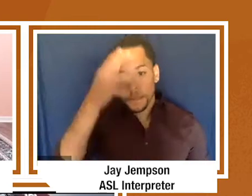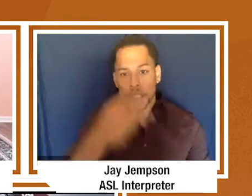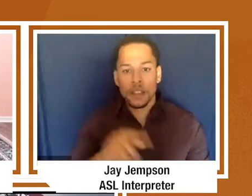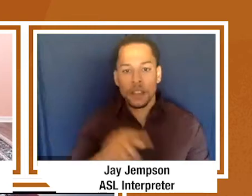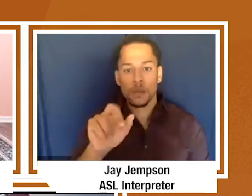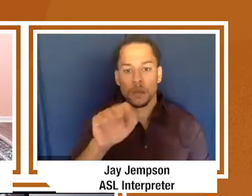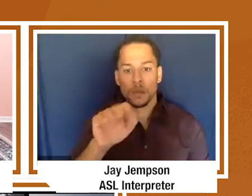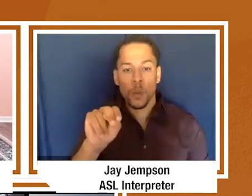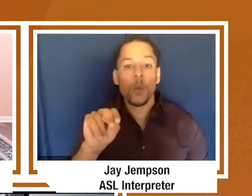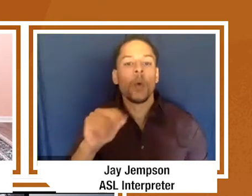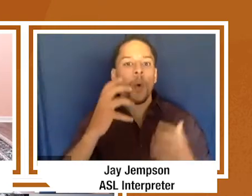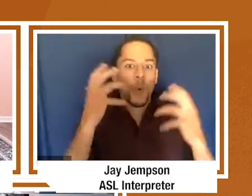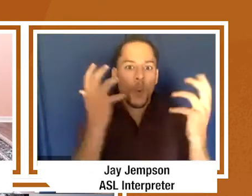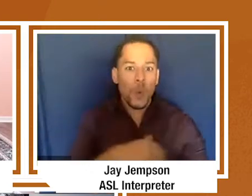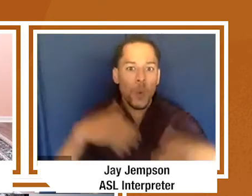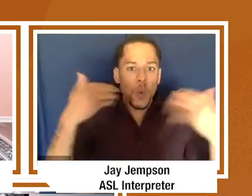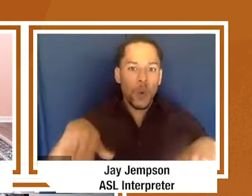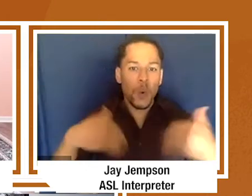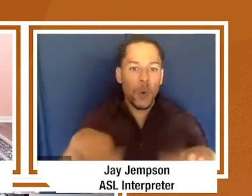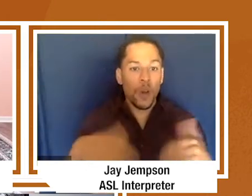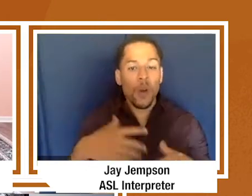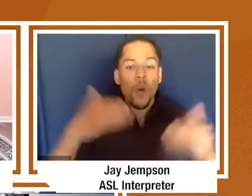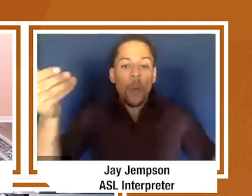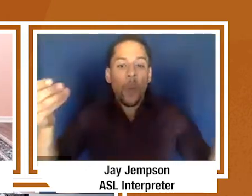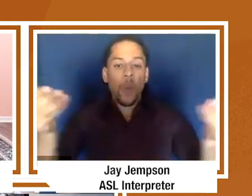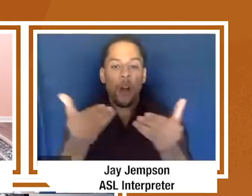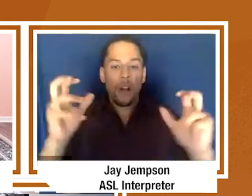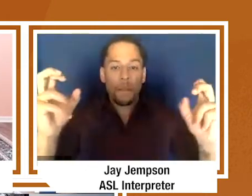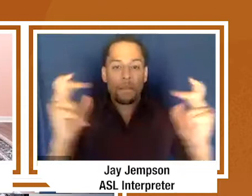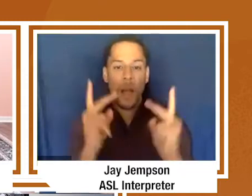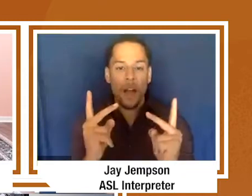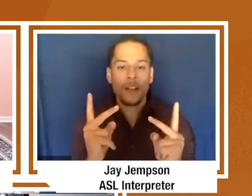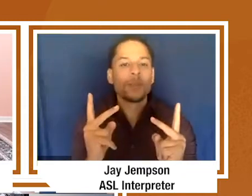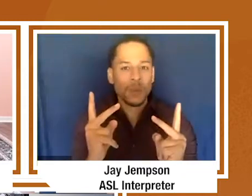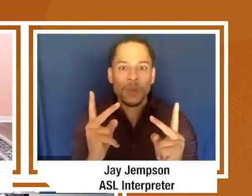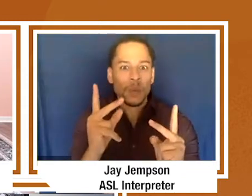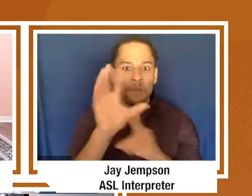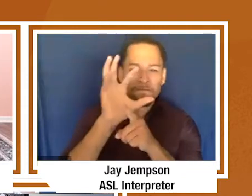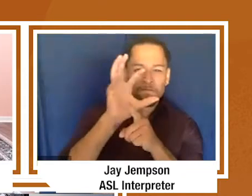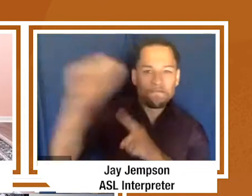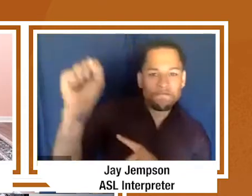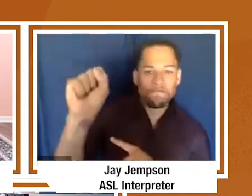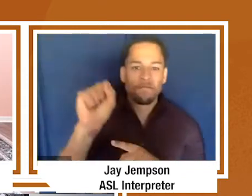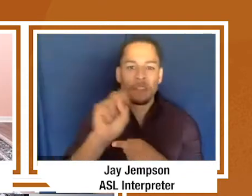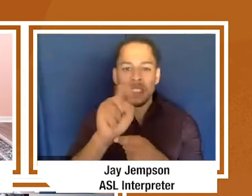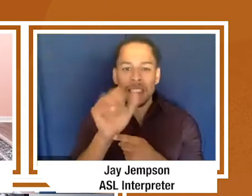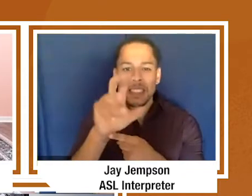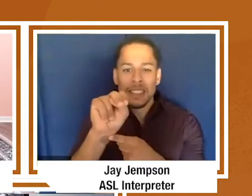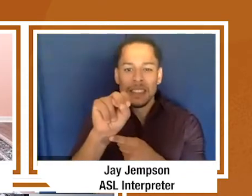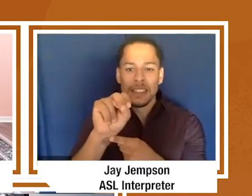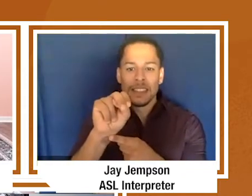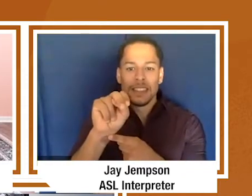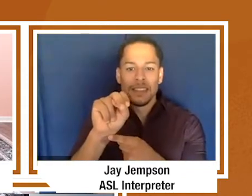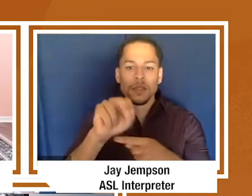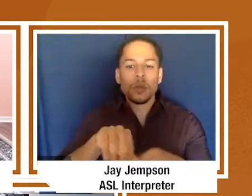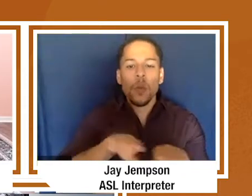Welcome back to yet another dynamic season of Open Space. First of all, give a hand clap of applause for yourselves